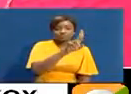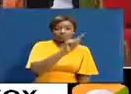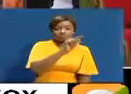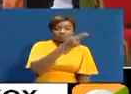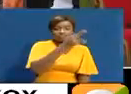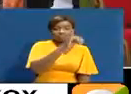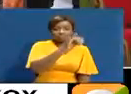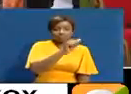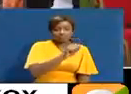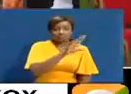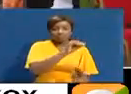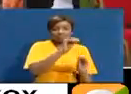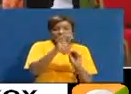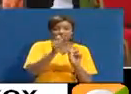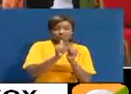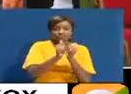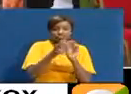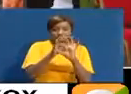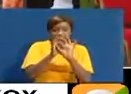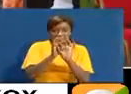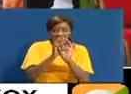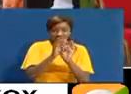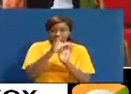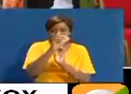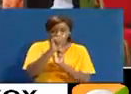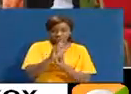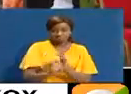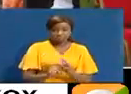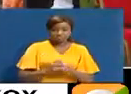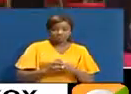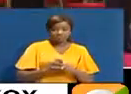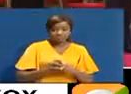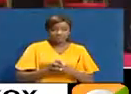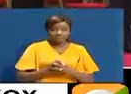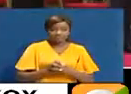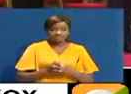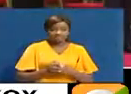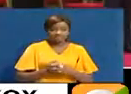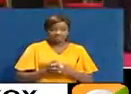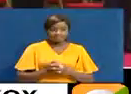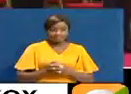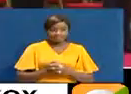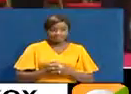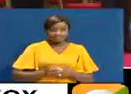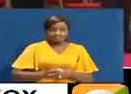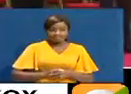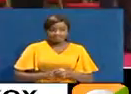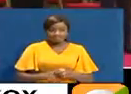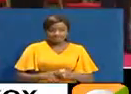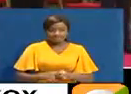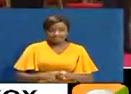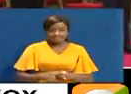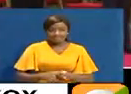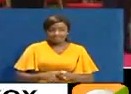to culture, to sports, culture, and heritage. Interesting. But I'll just leave that to lie.